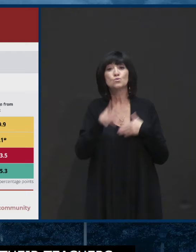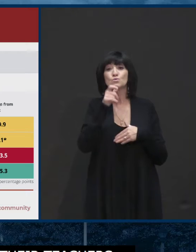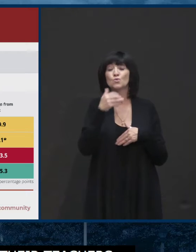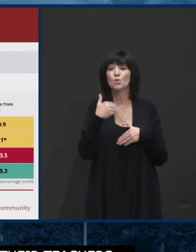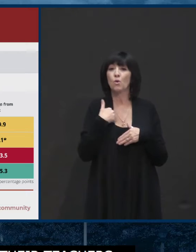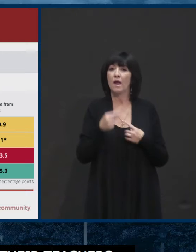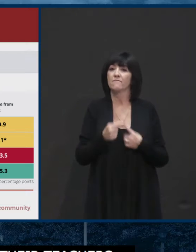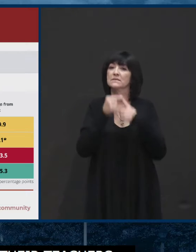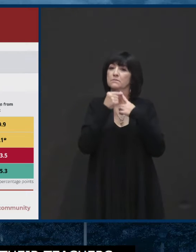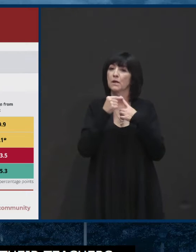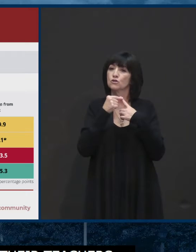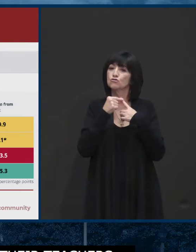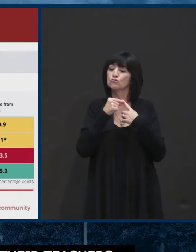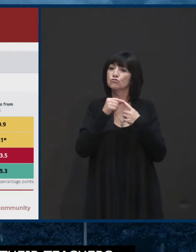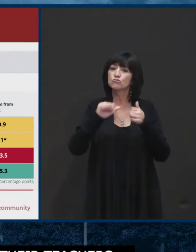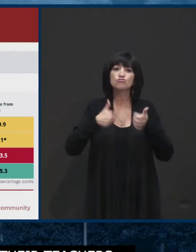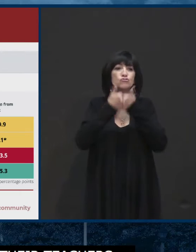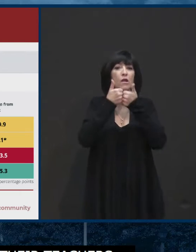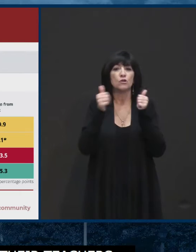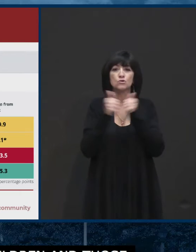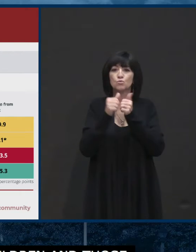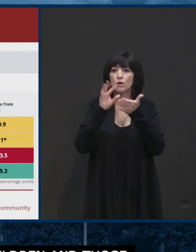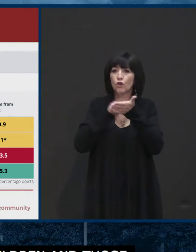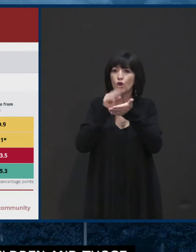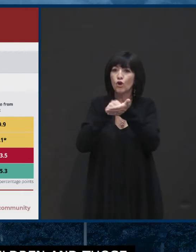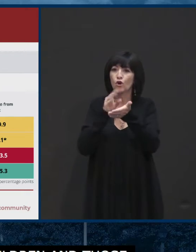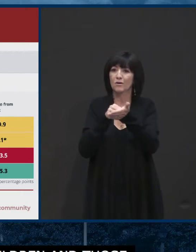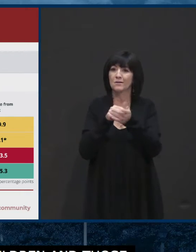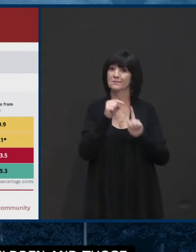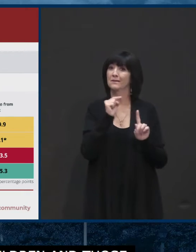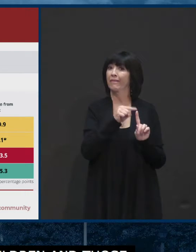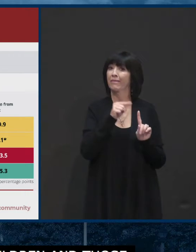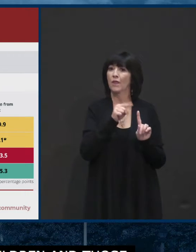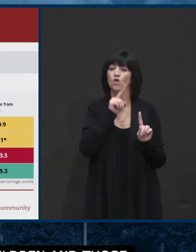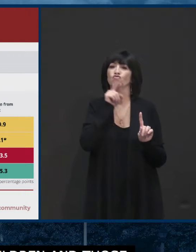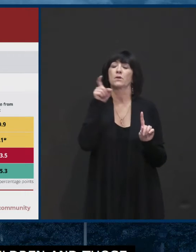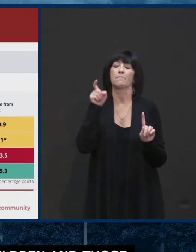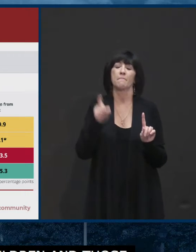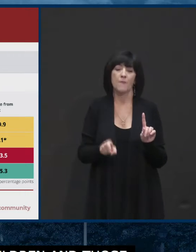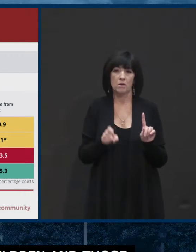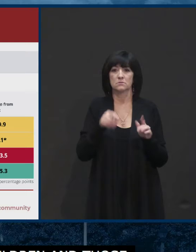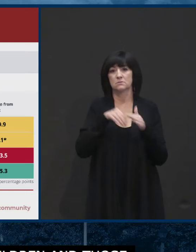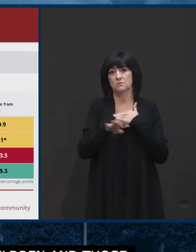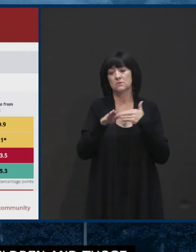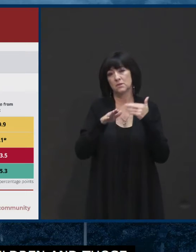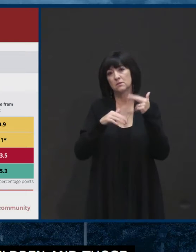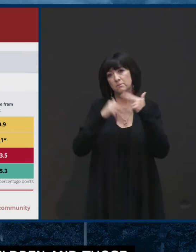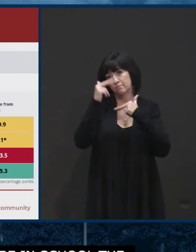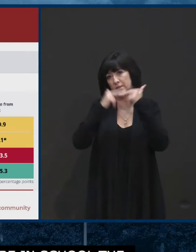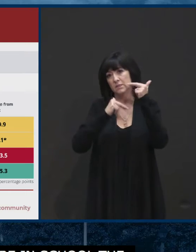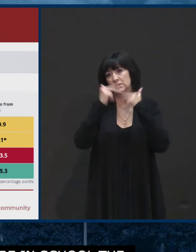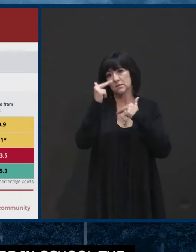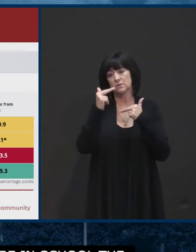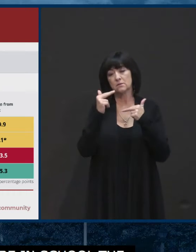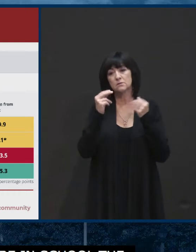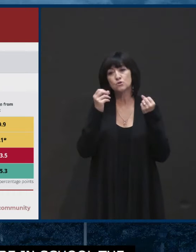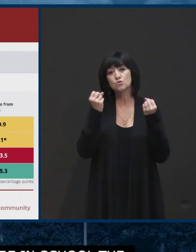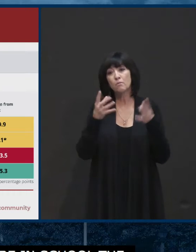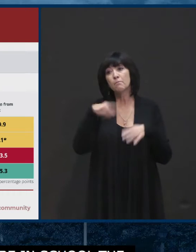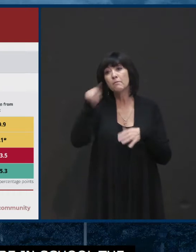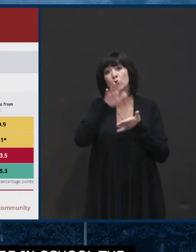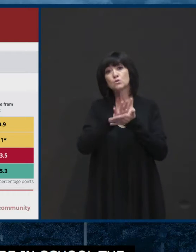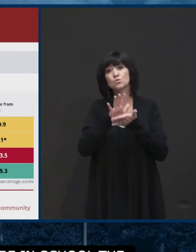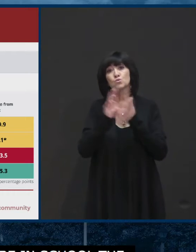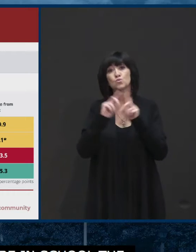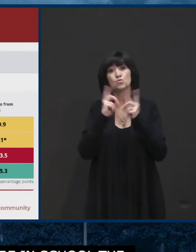the most. And I know all the districts are trying to make that work and going to great lengths to do that,